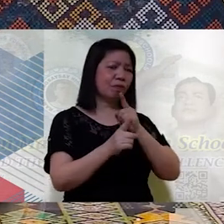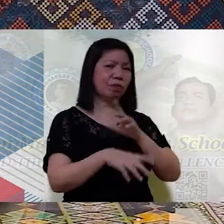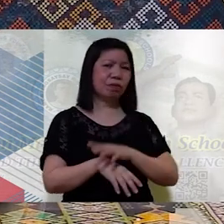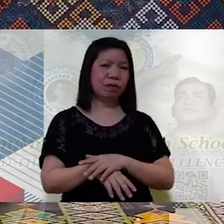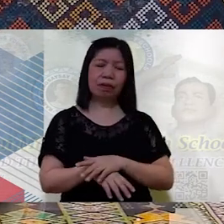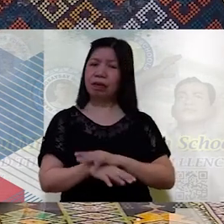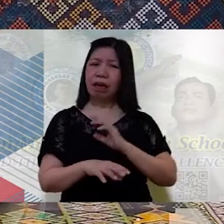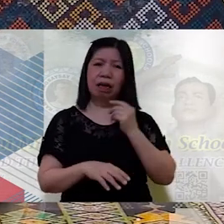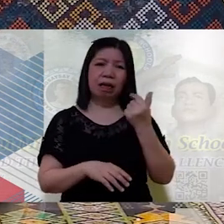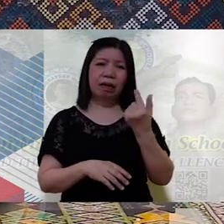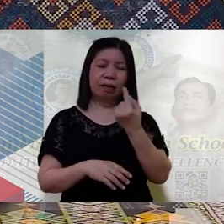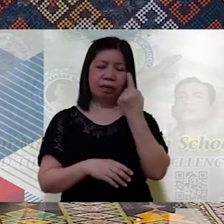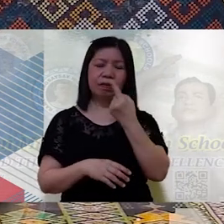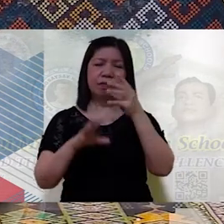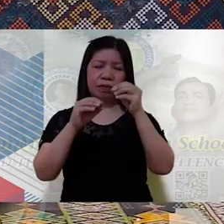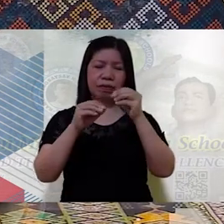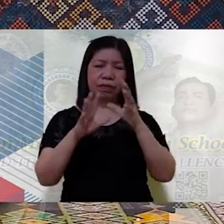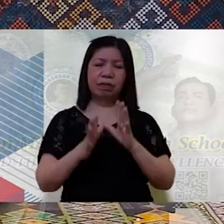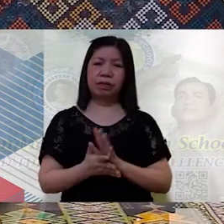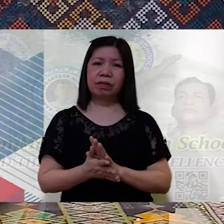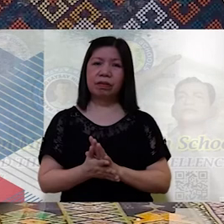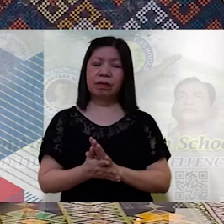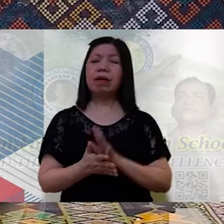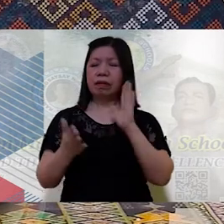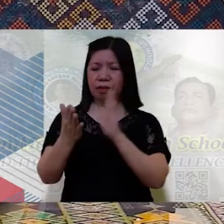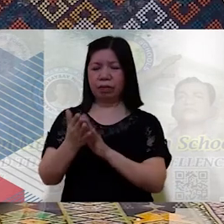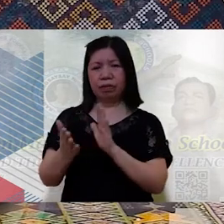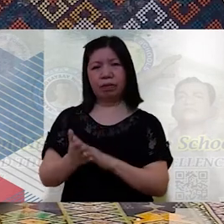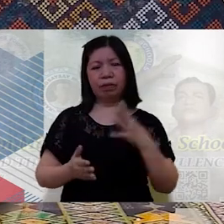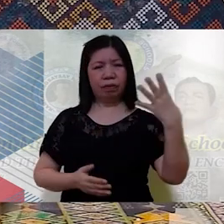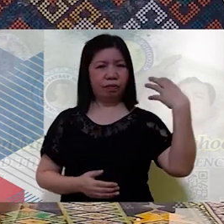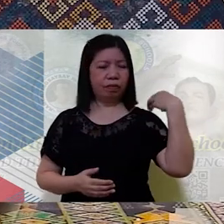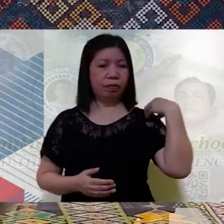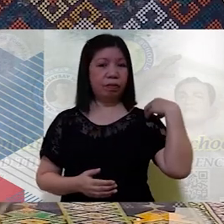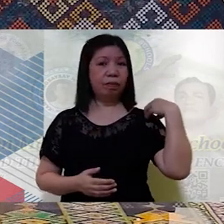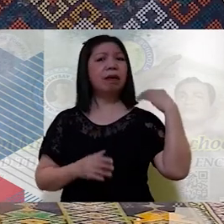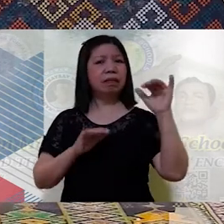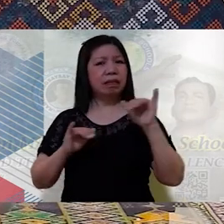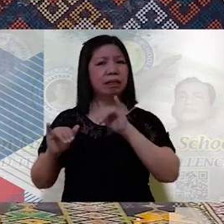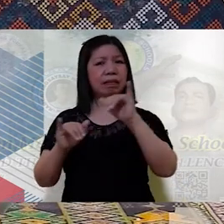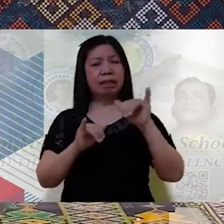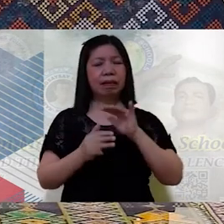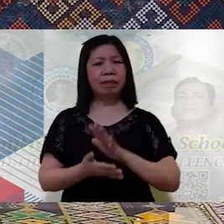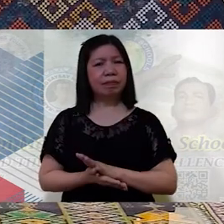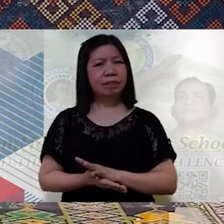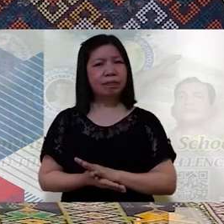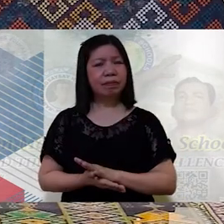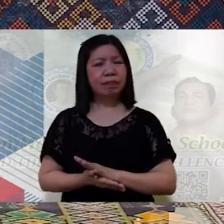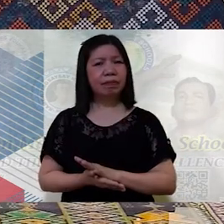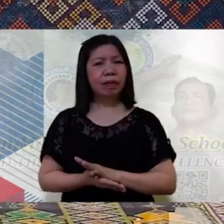seriously, not only by our teachers, by our school officials, but also by